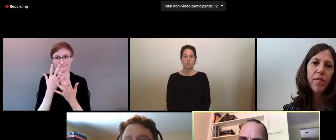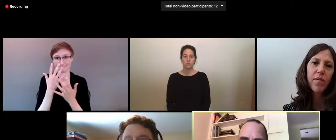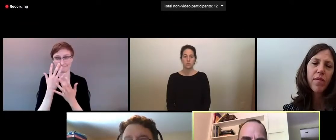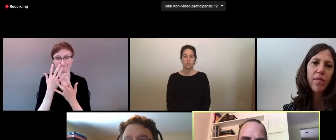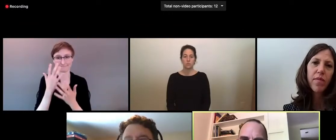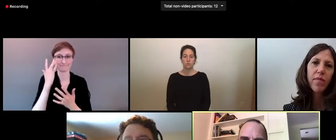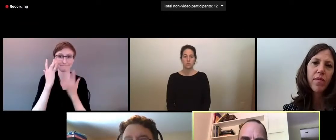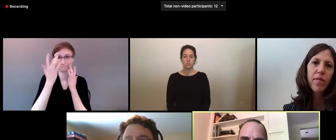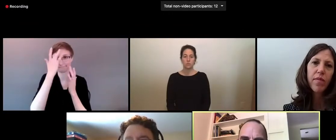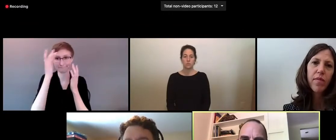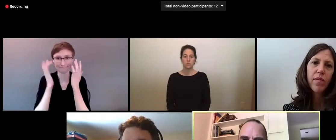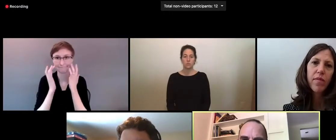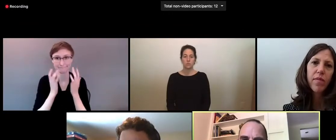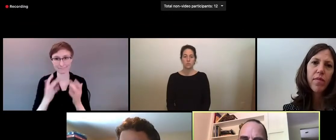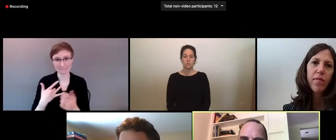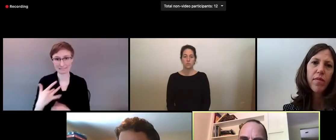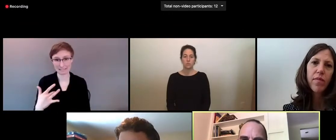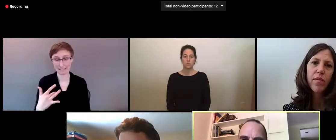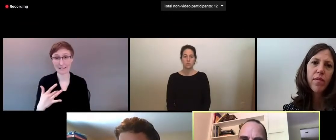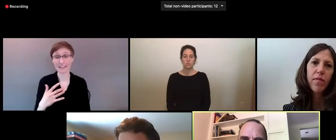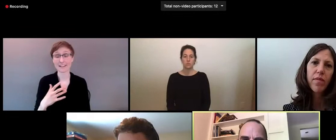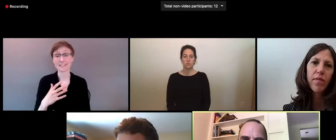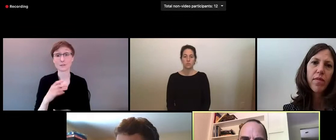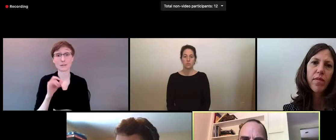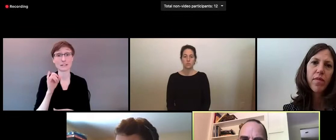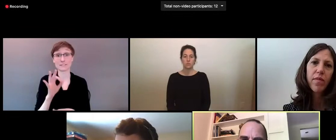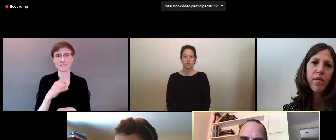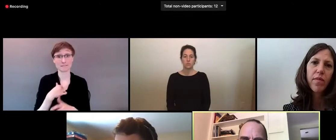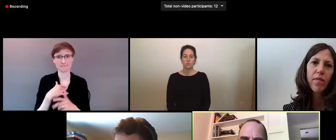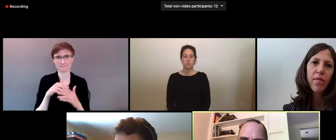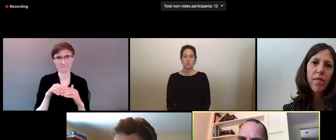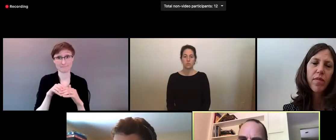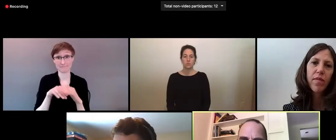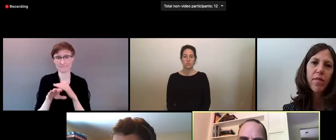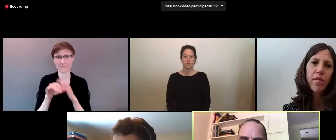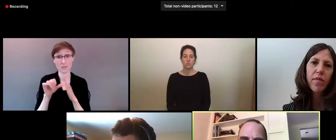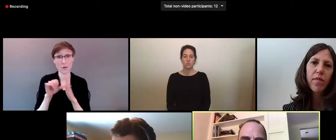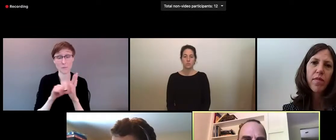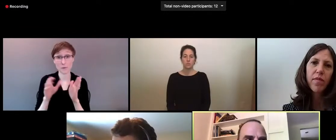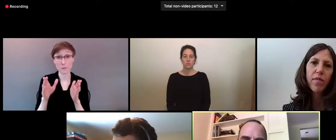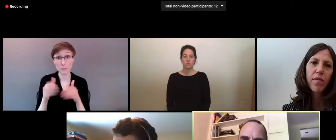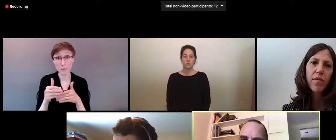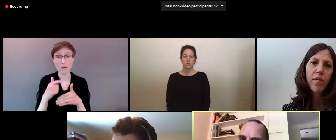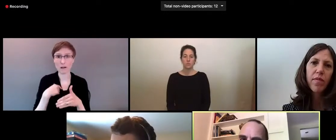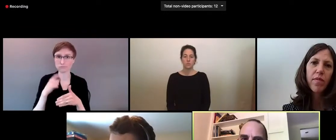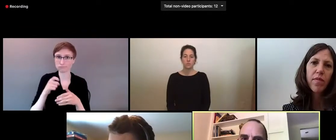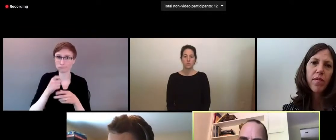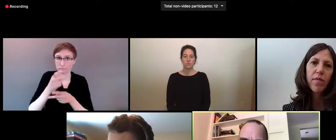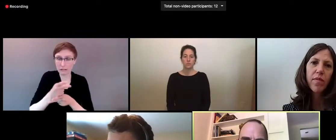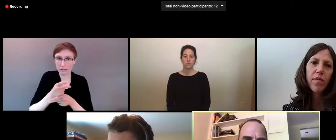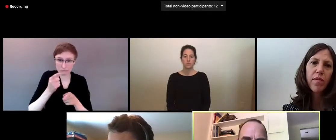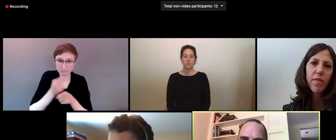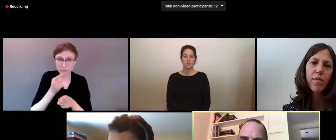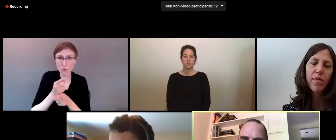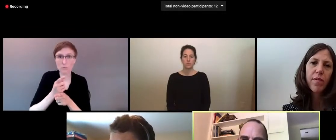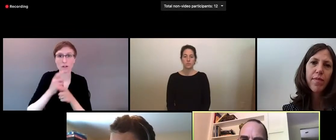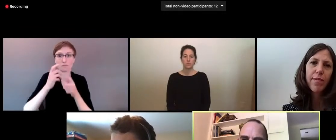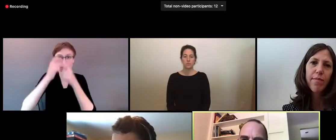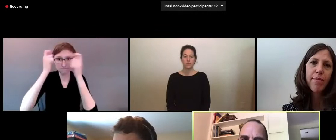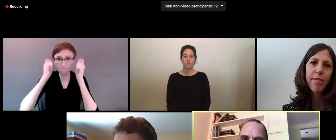I have to be very careful when I'm in the operating room about how to don and doff. But there's a lot of